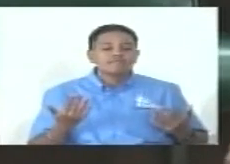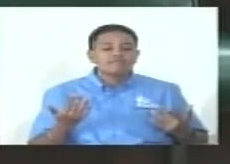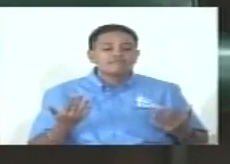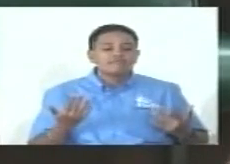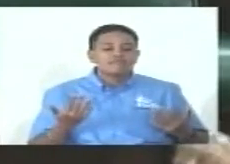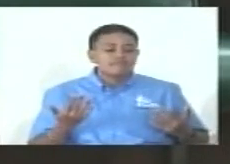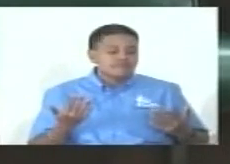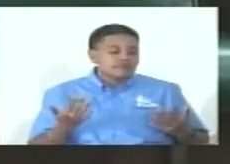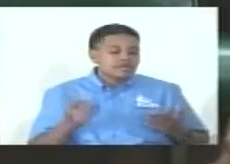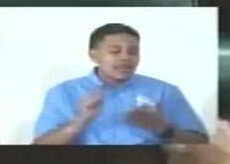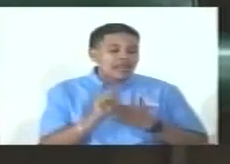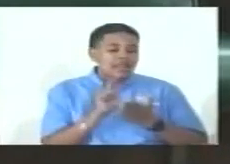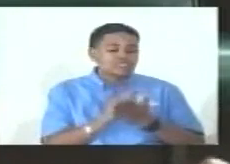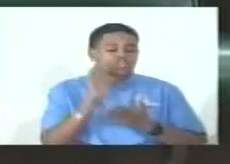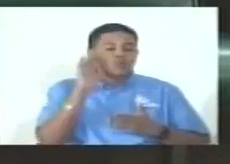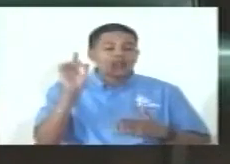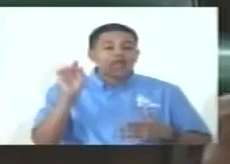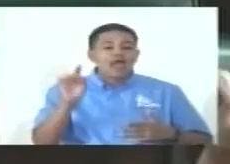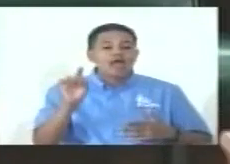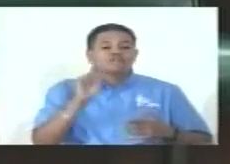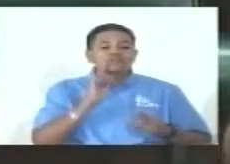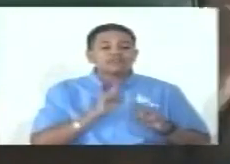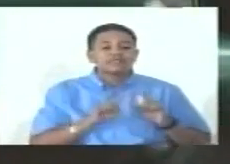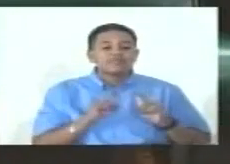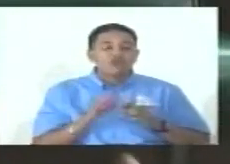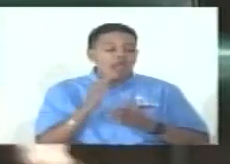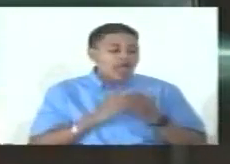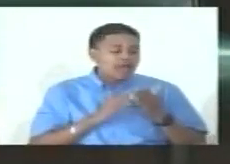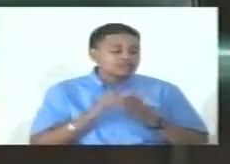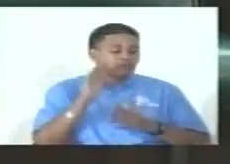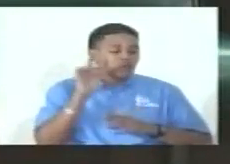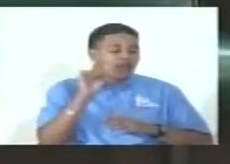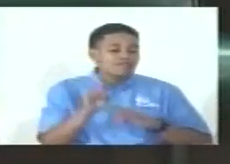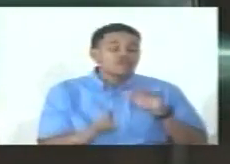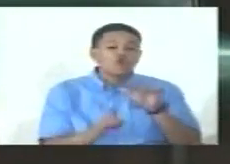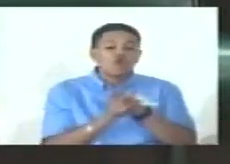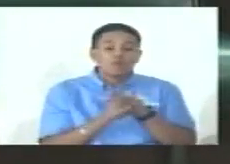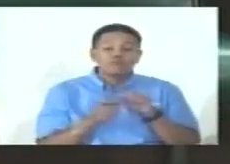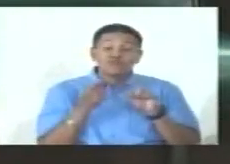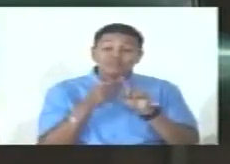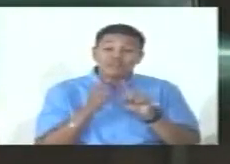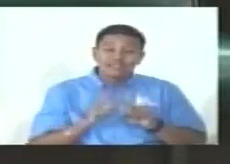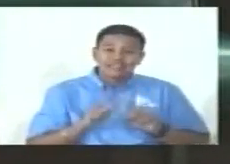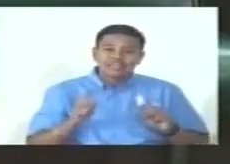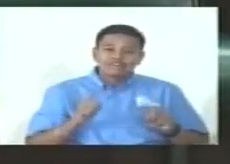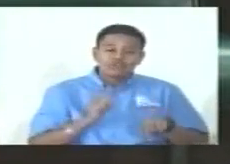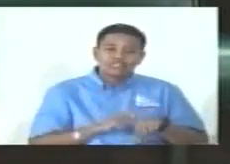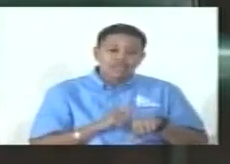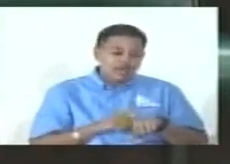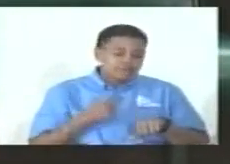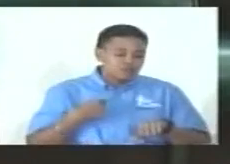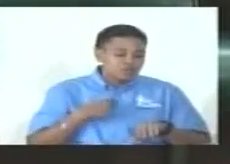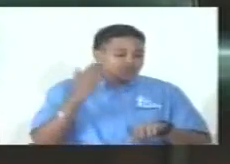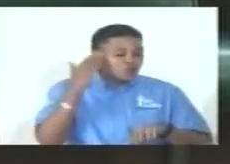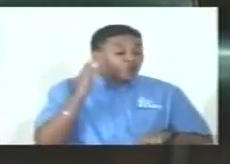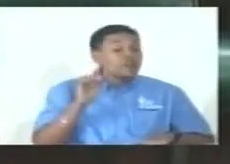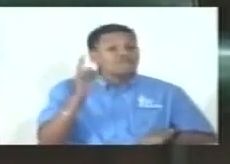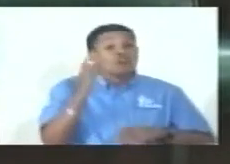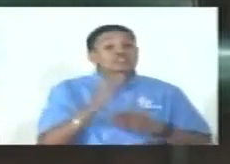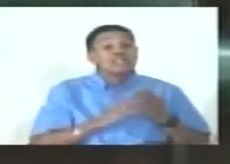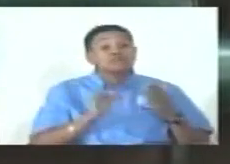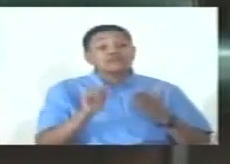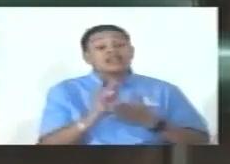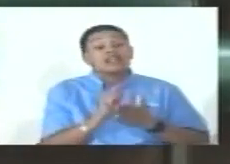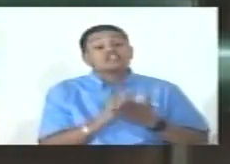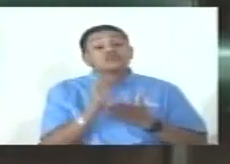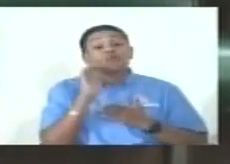the legislation would have to, as different aspects would have to come into effect at different times. And we knew that the first aspect of it would have